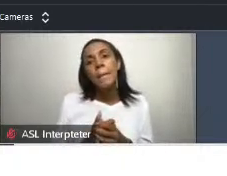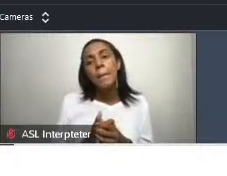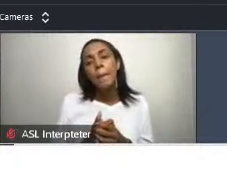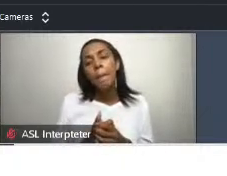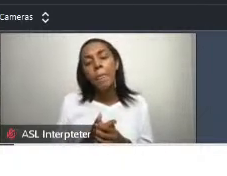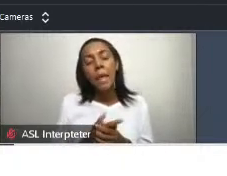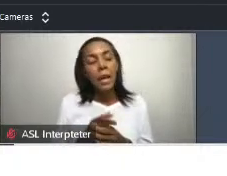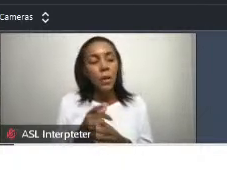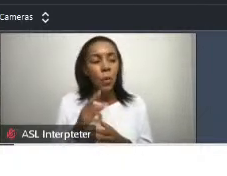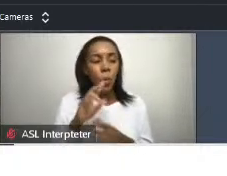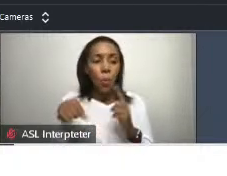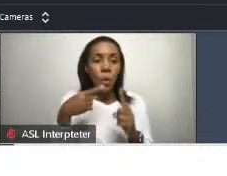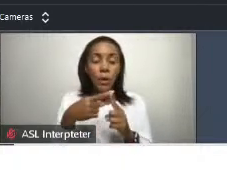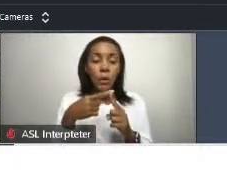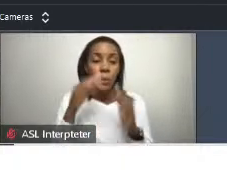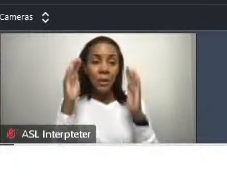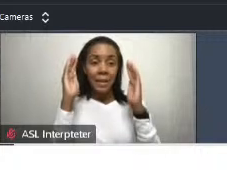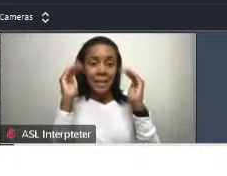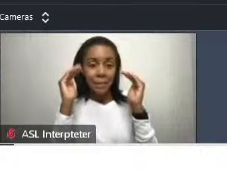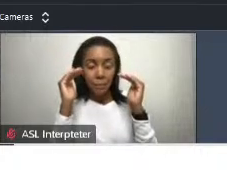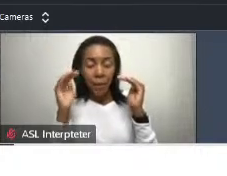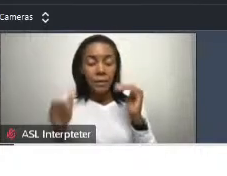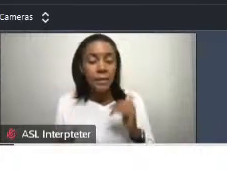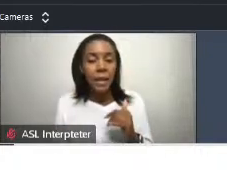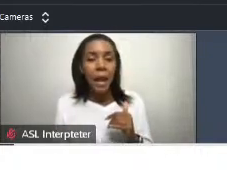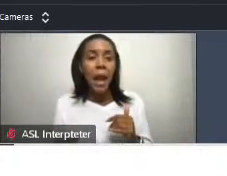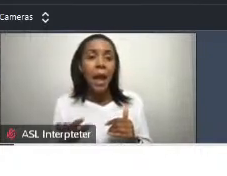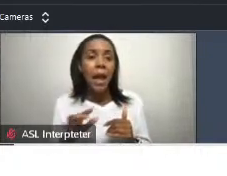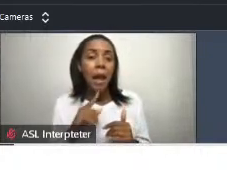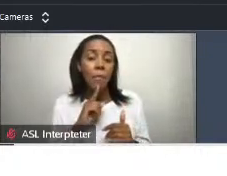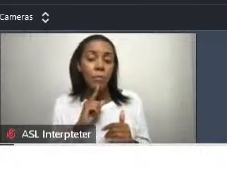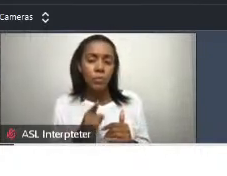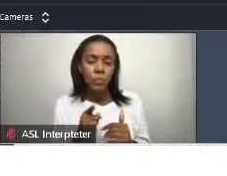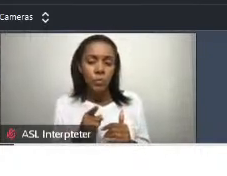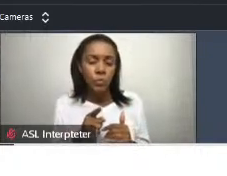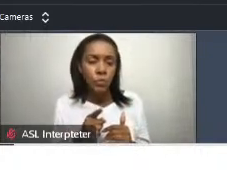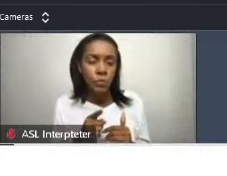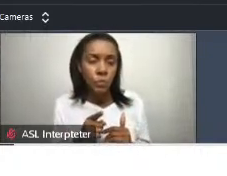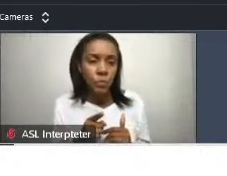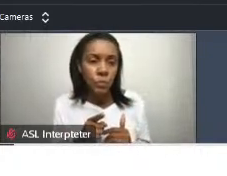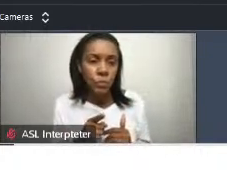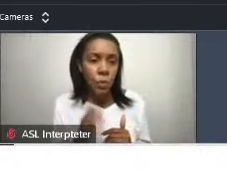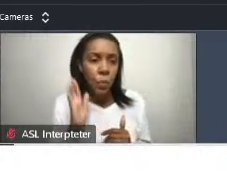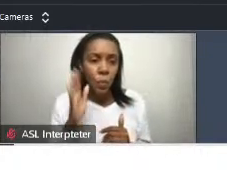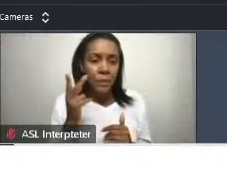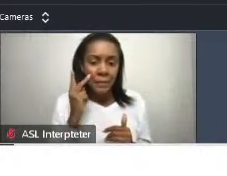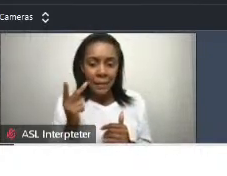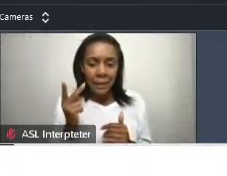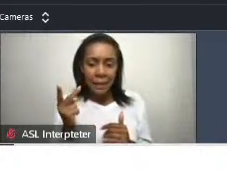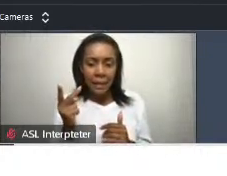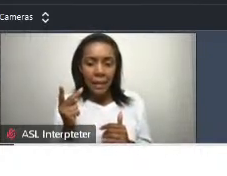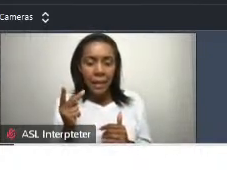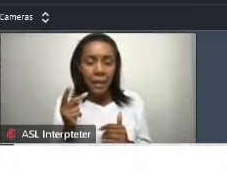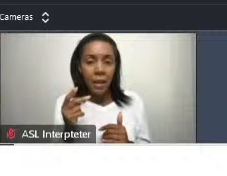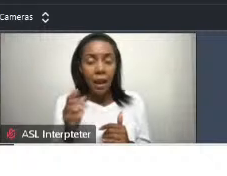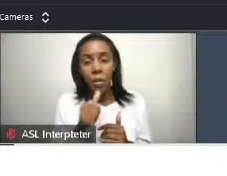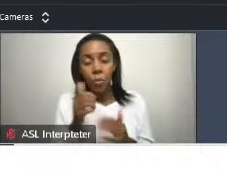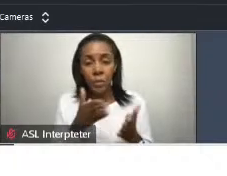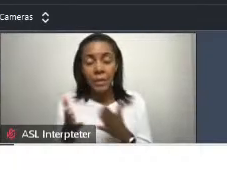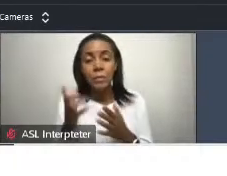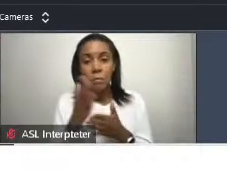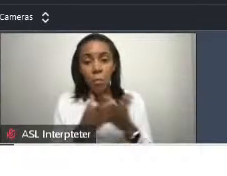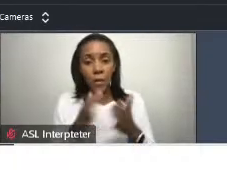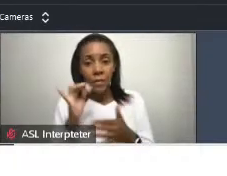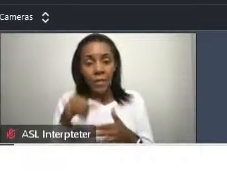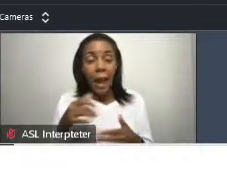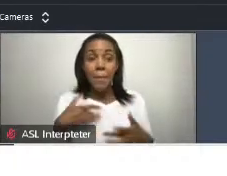When do you expect for all this to get going? I'm sure you're going to seek incentives and things like that. I mean, just as a part of that. But I'm just I think